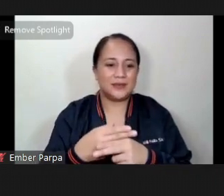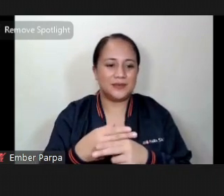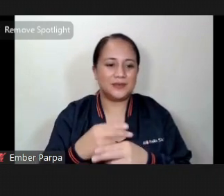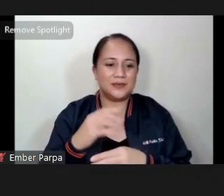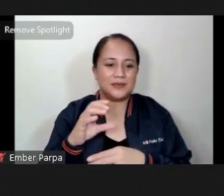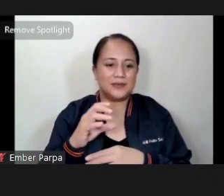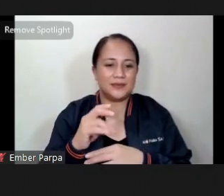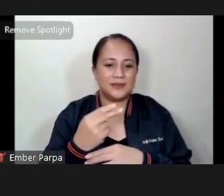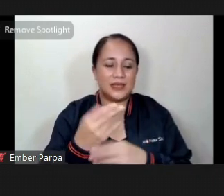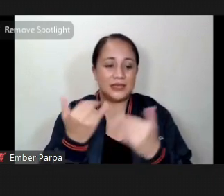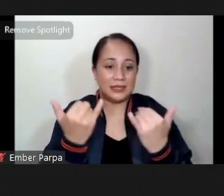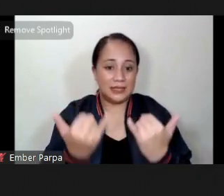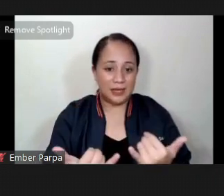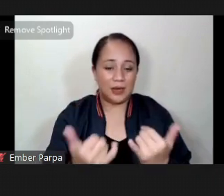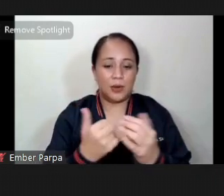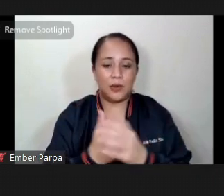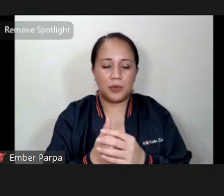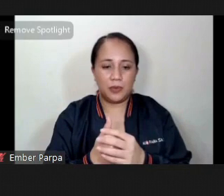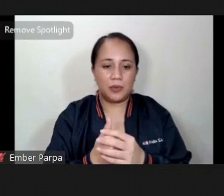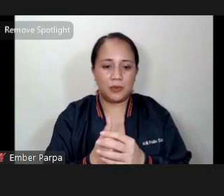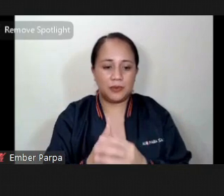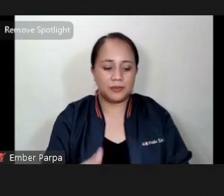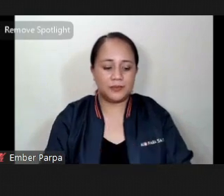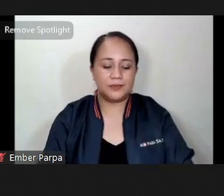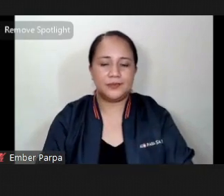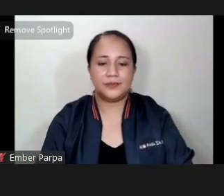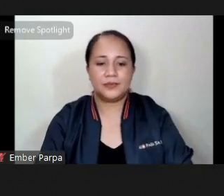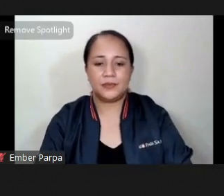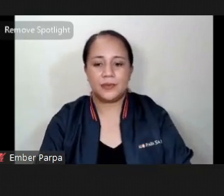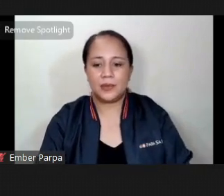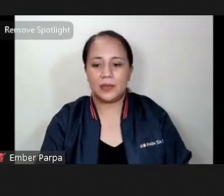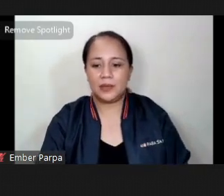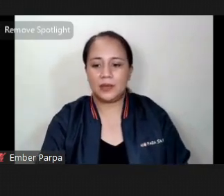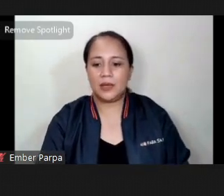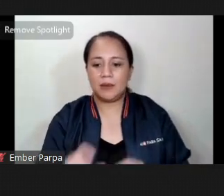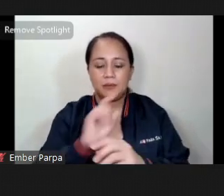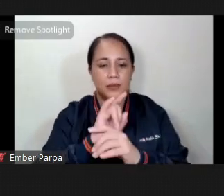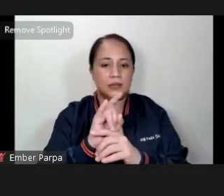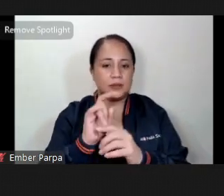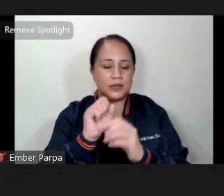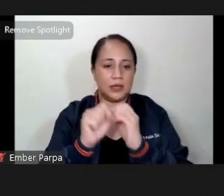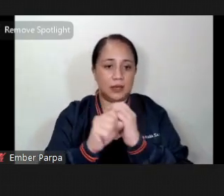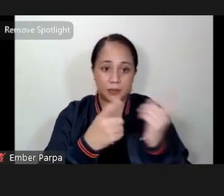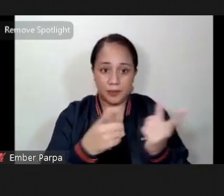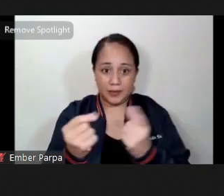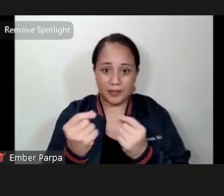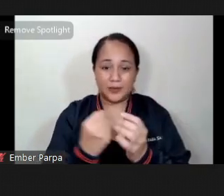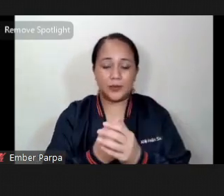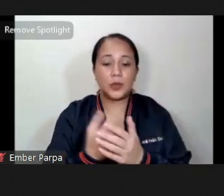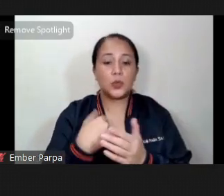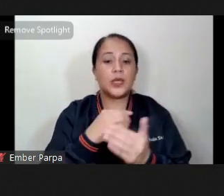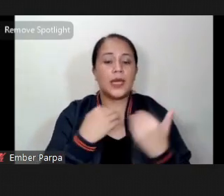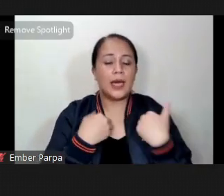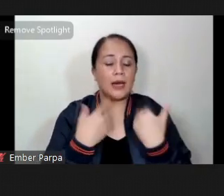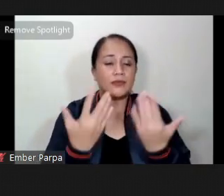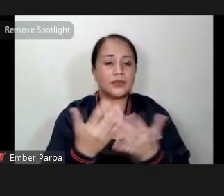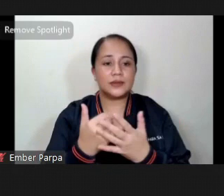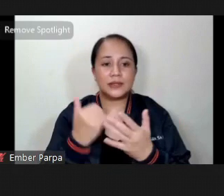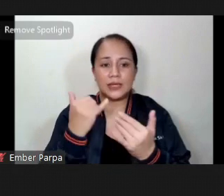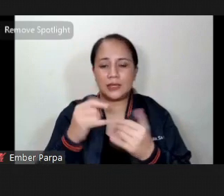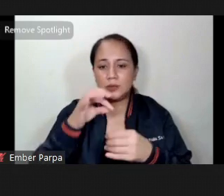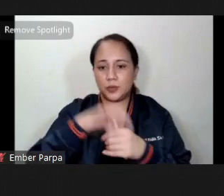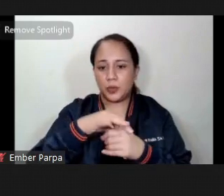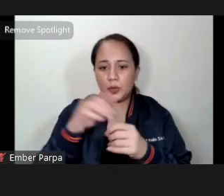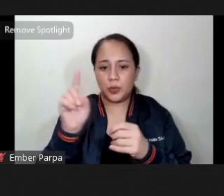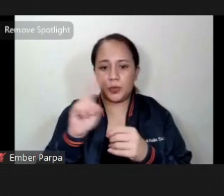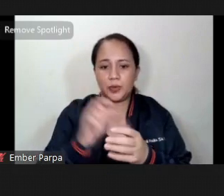Estanyo. Ngayon, under the third component, which is the policy advocacy and implementation, we have here the last program, which